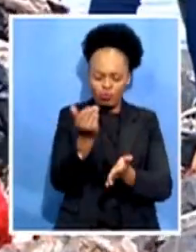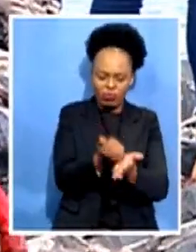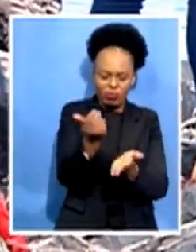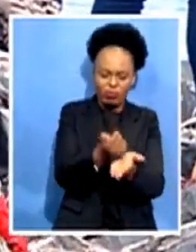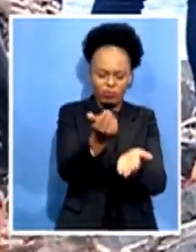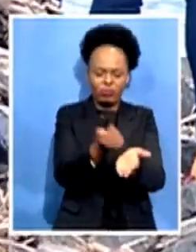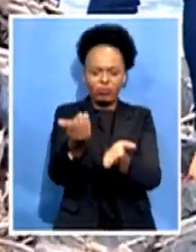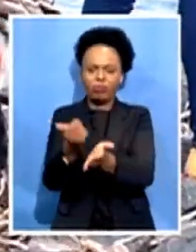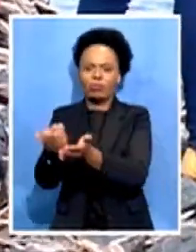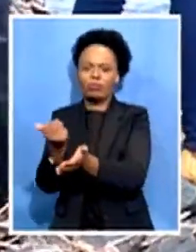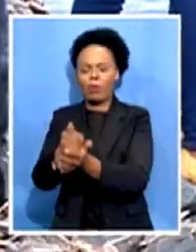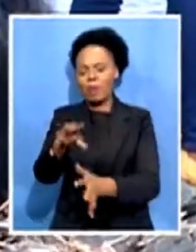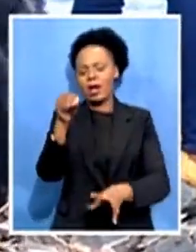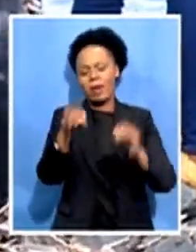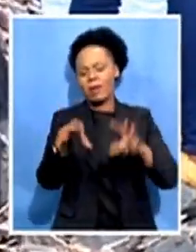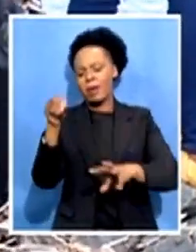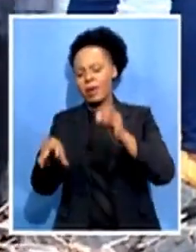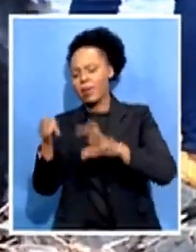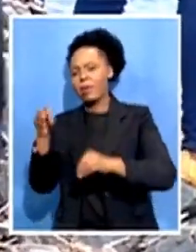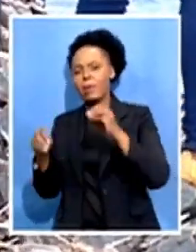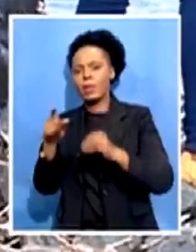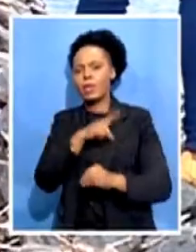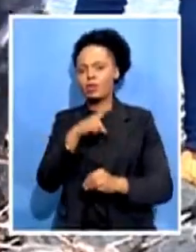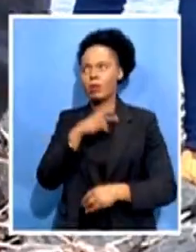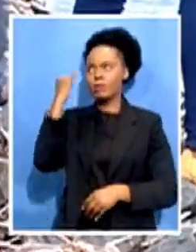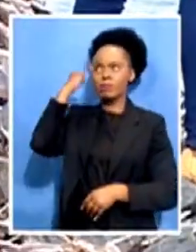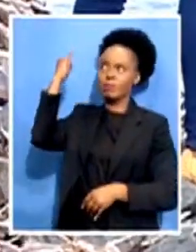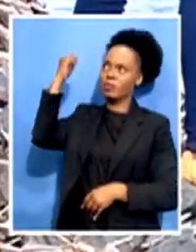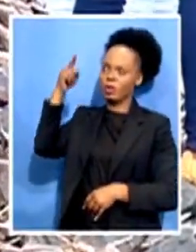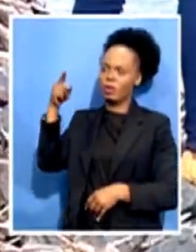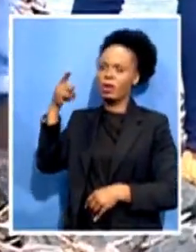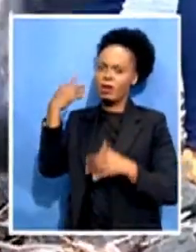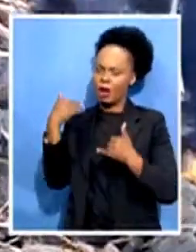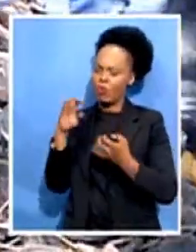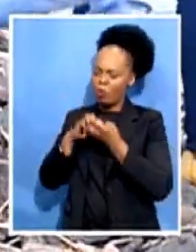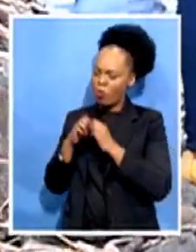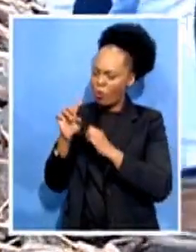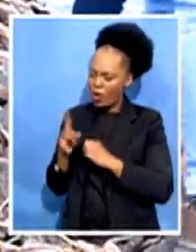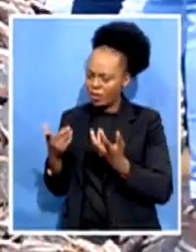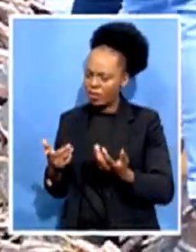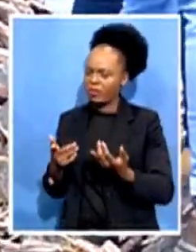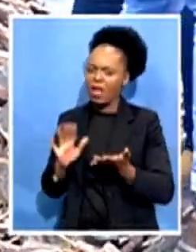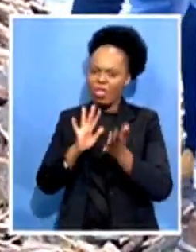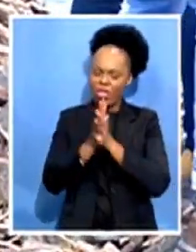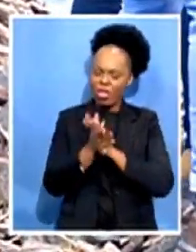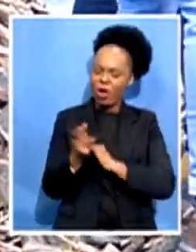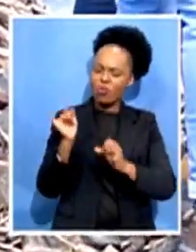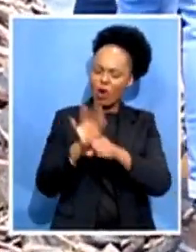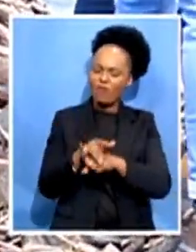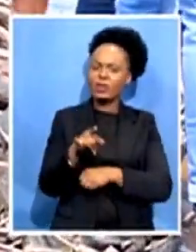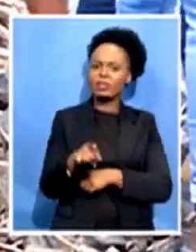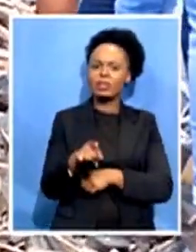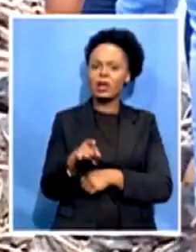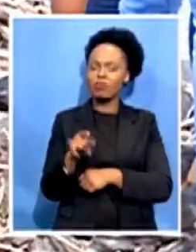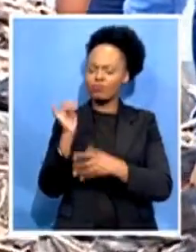you know, and see what is it that we find. Is the problem exacerbated? What impact COVID has had? And try and really, if, as you can see, people